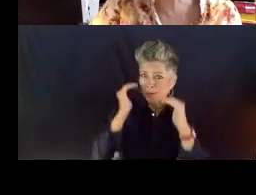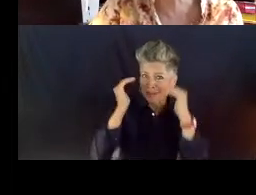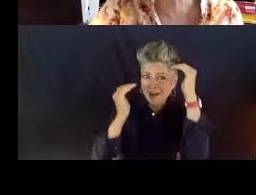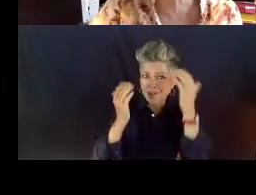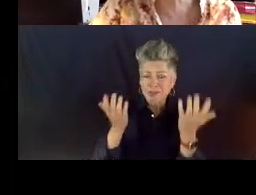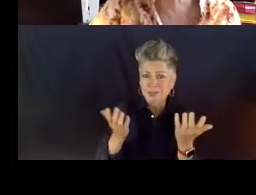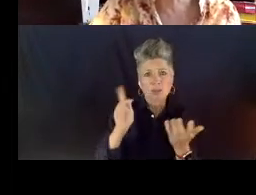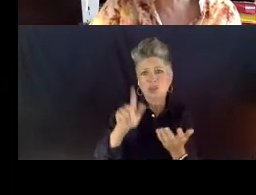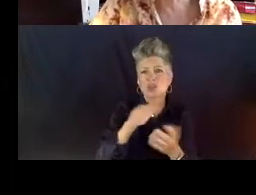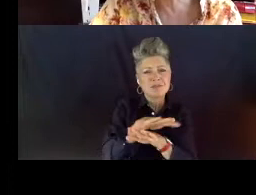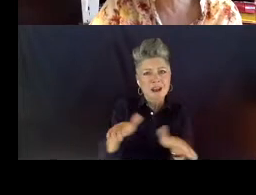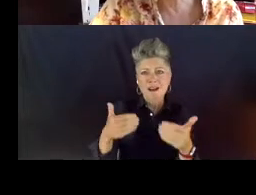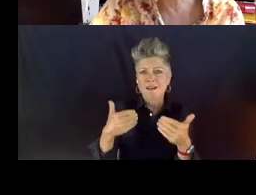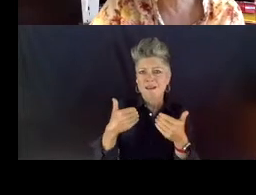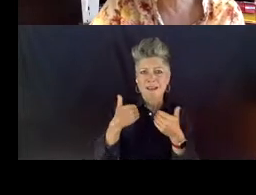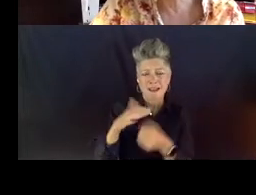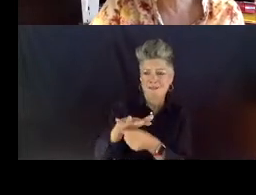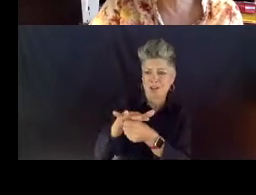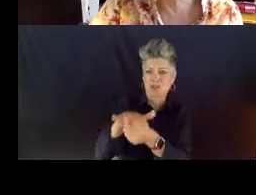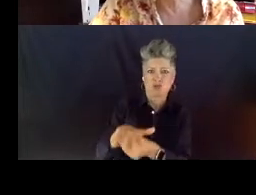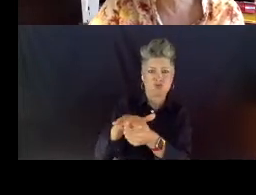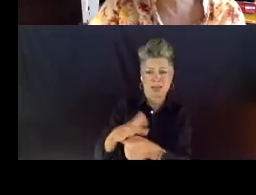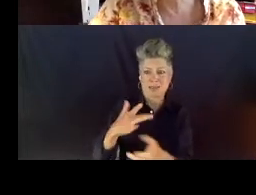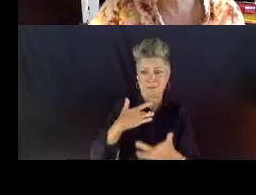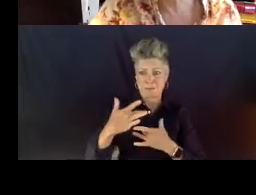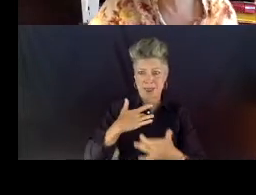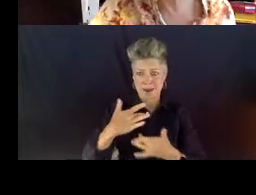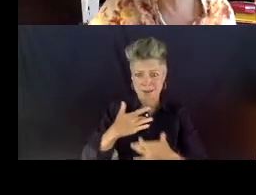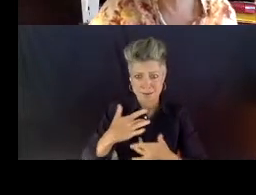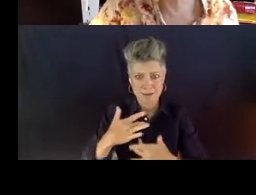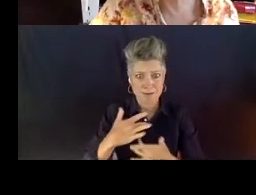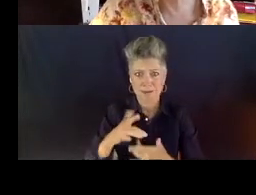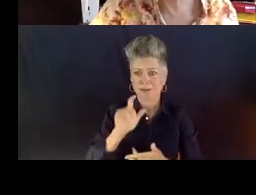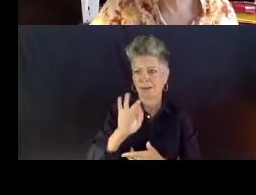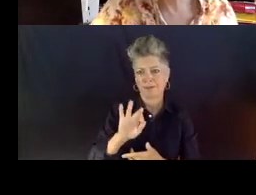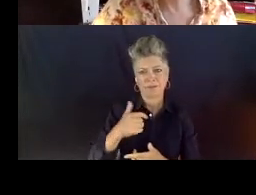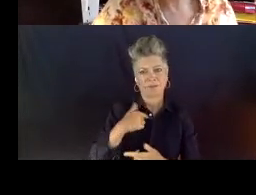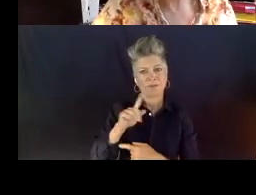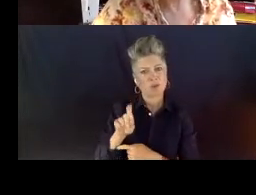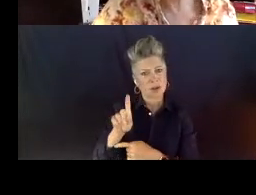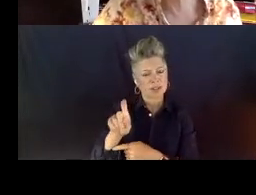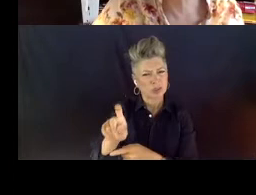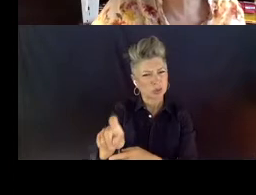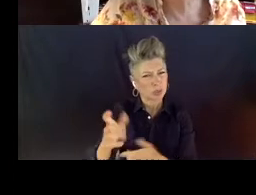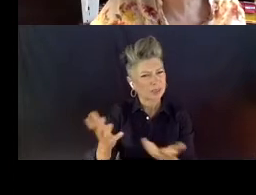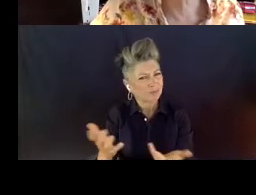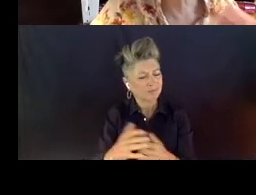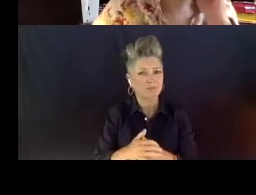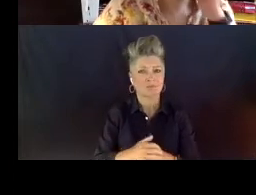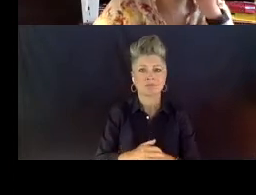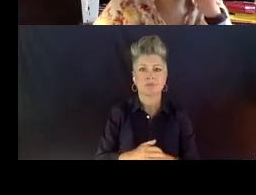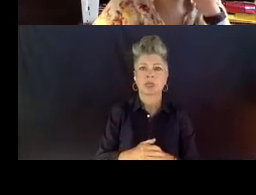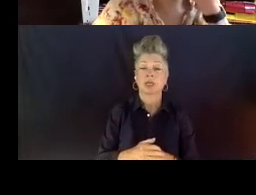having a stress, panic when we are crossing our streets. The